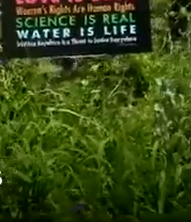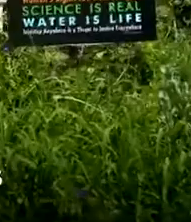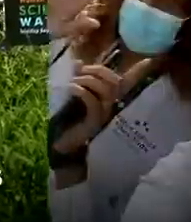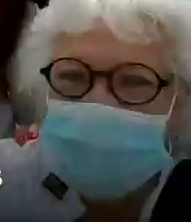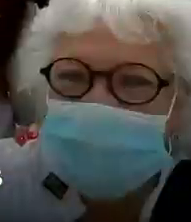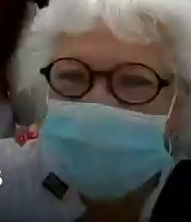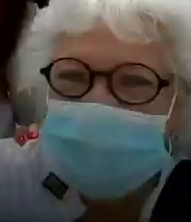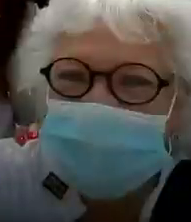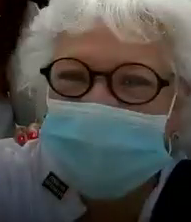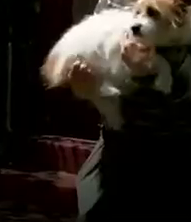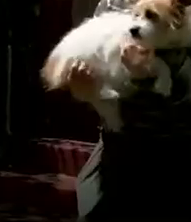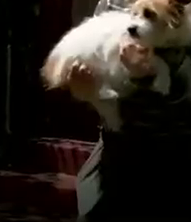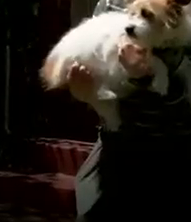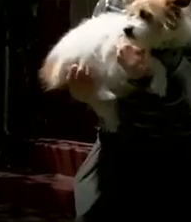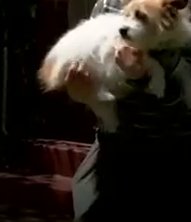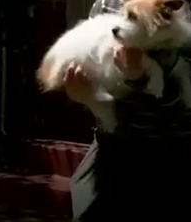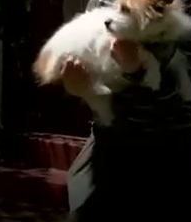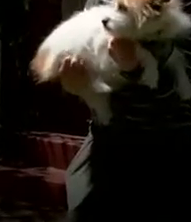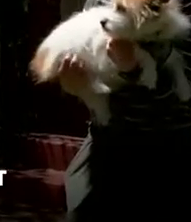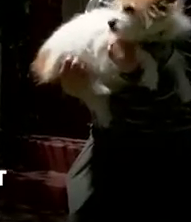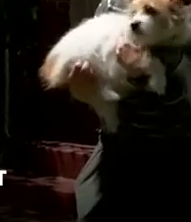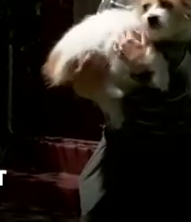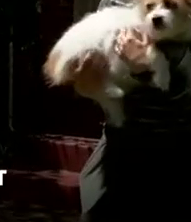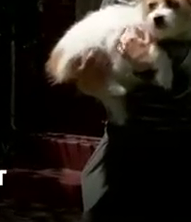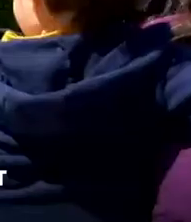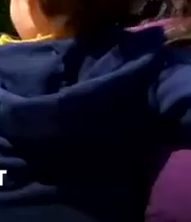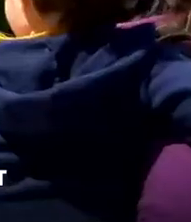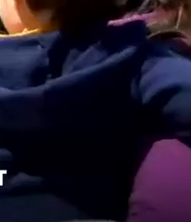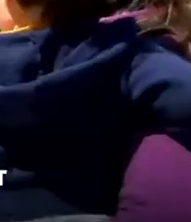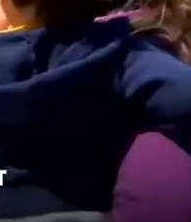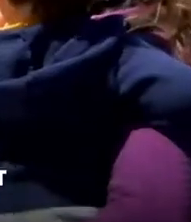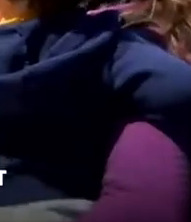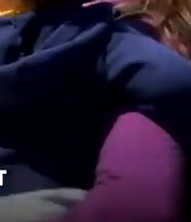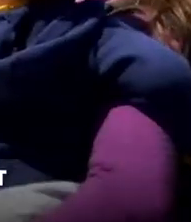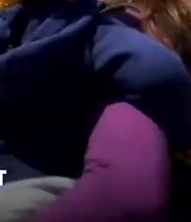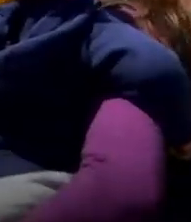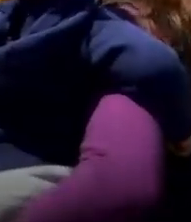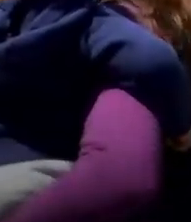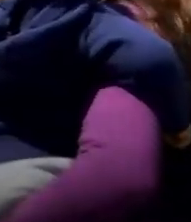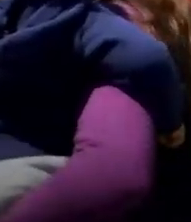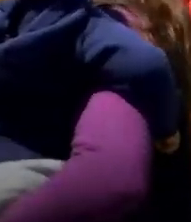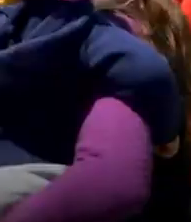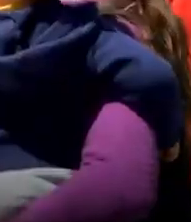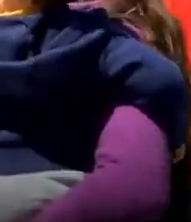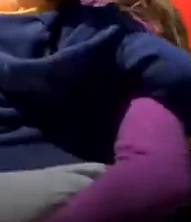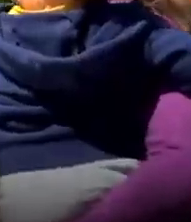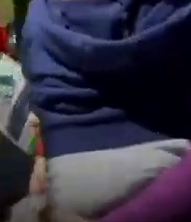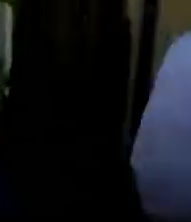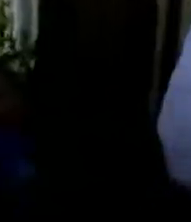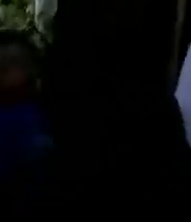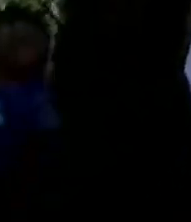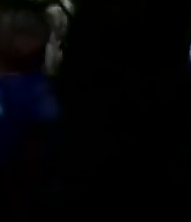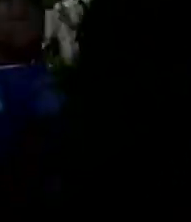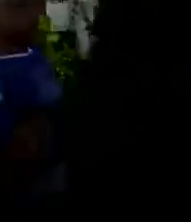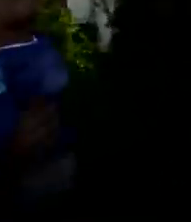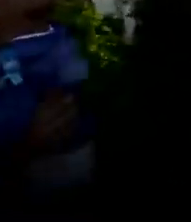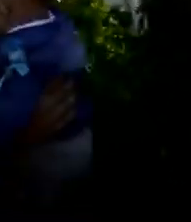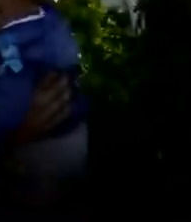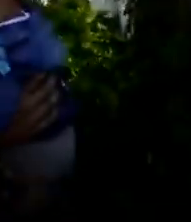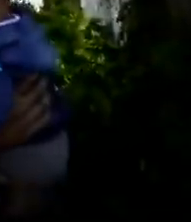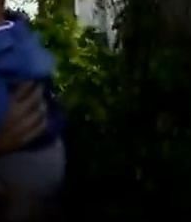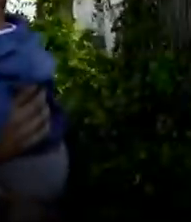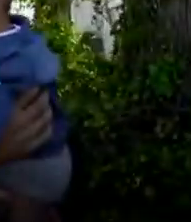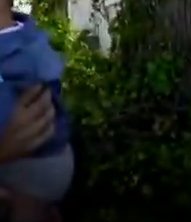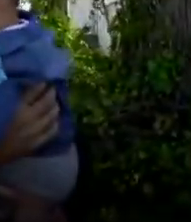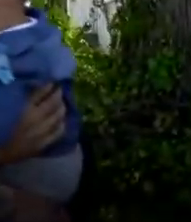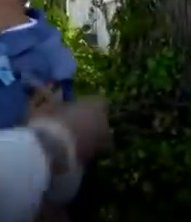this virus, but people are still getting it and people are still dying from it. So please go get vaccinated.